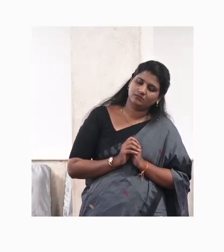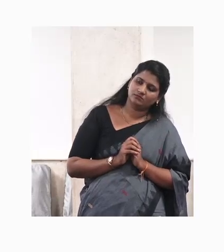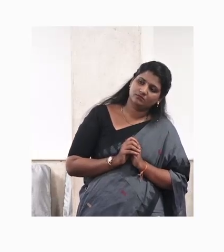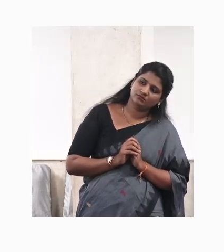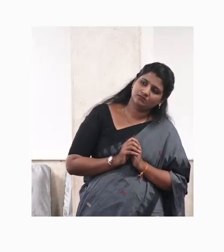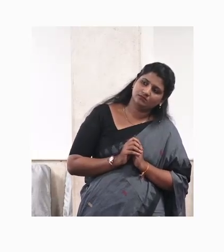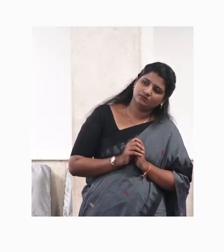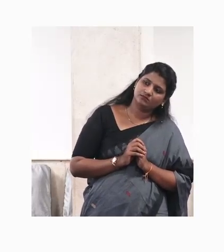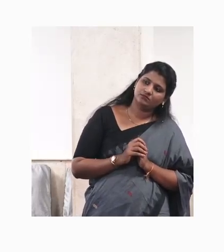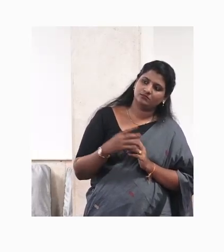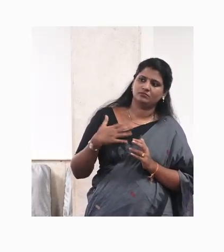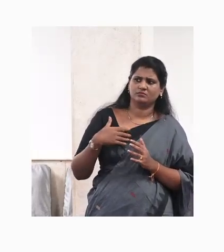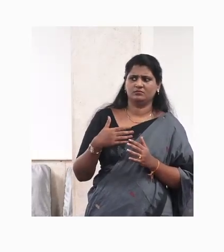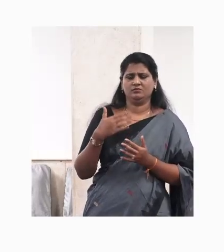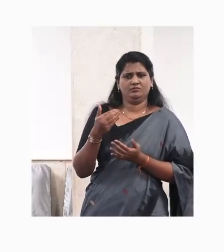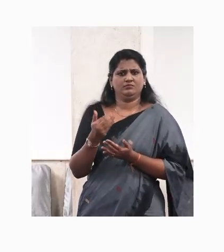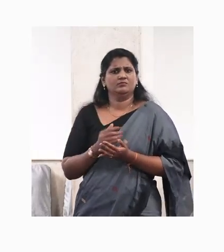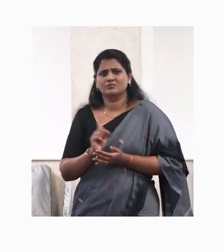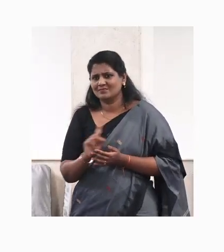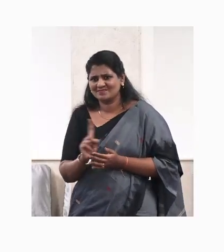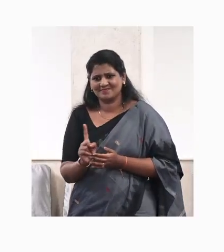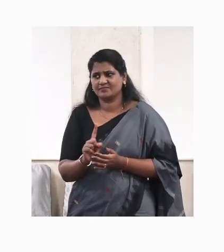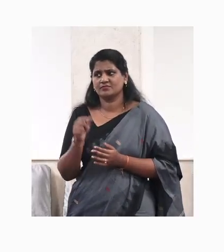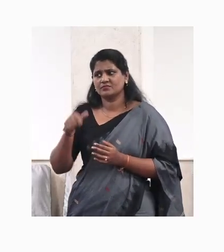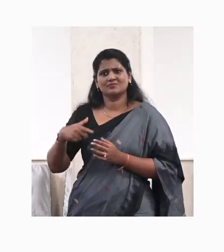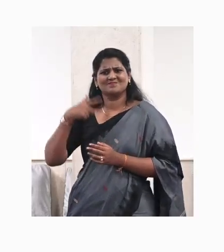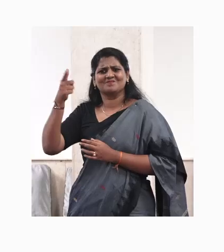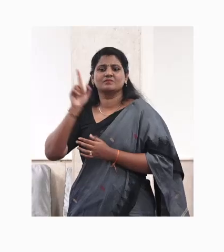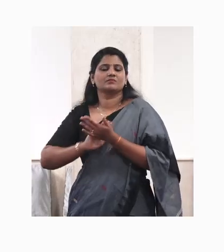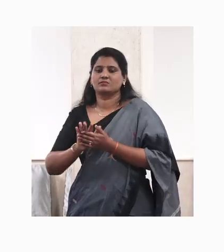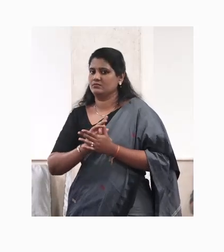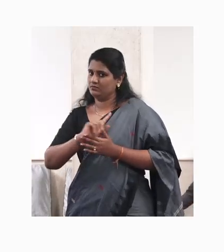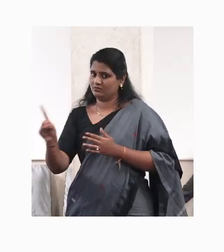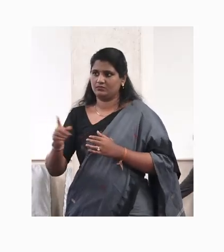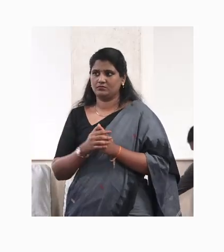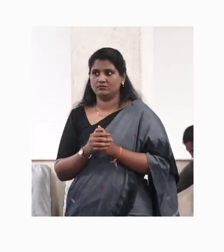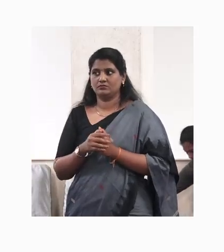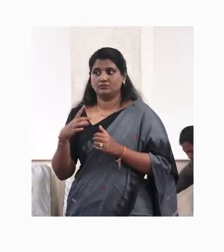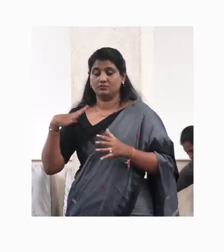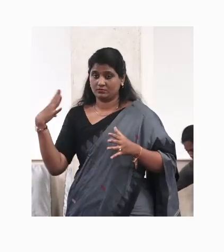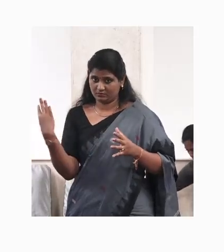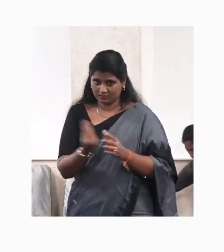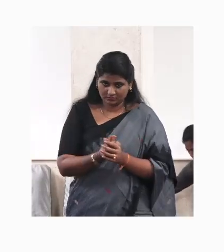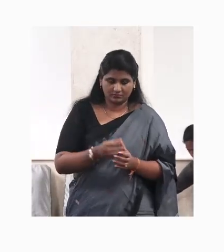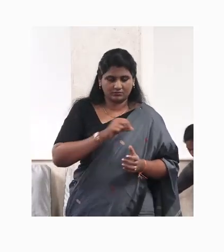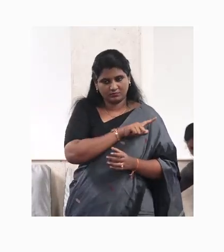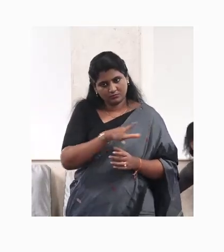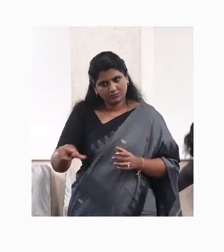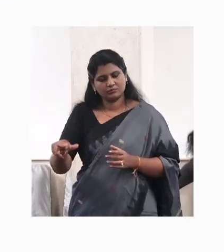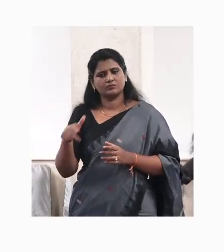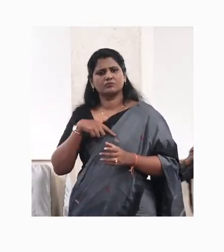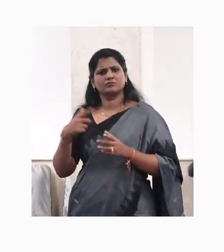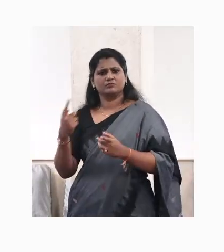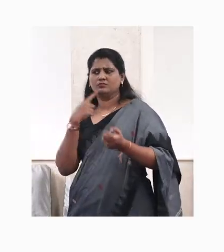you don't have to prevail. It's not about that. Because we've all, as a result of interacting